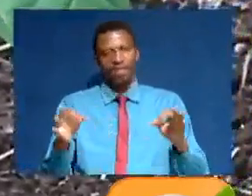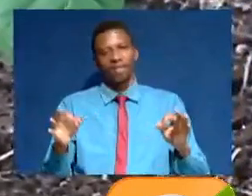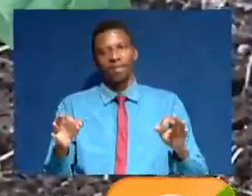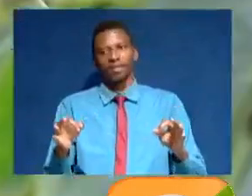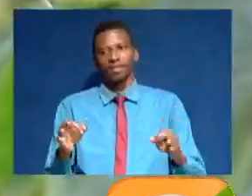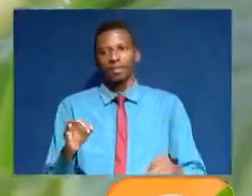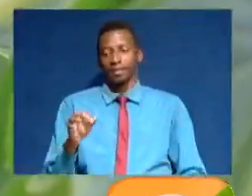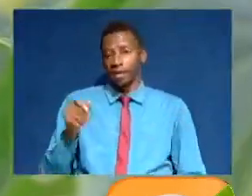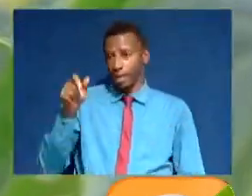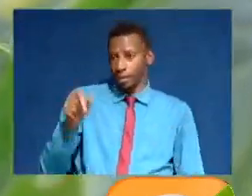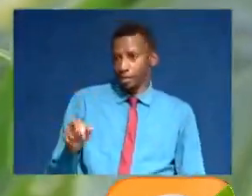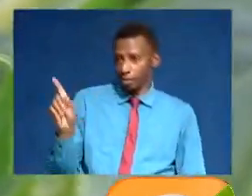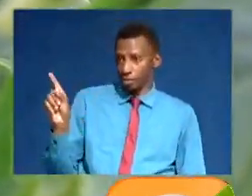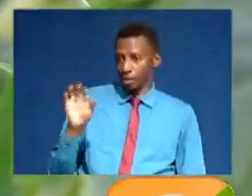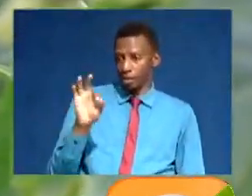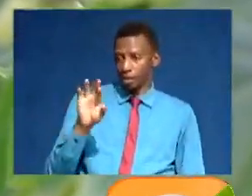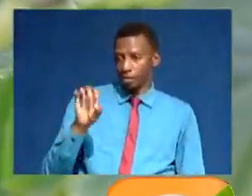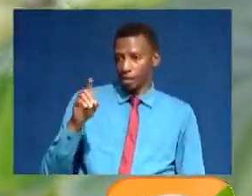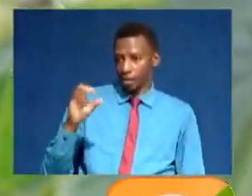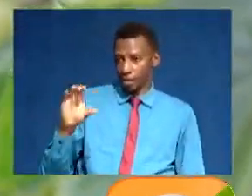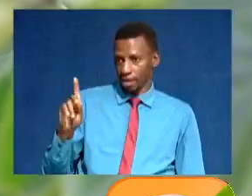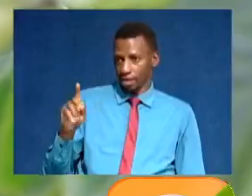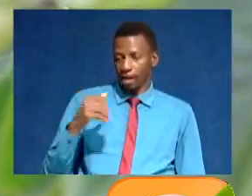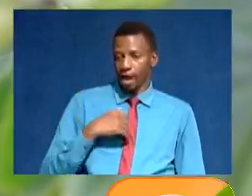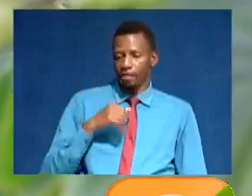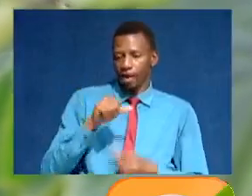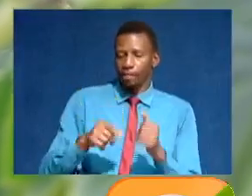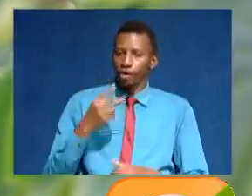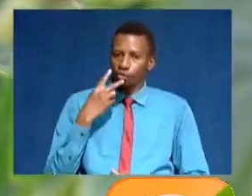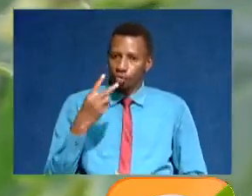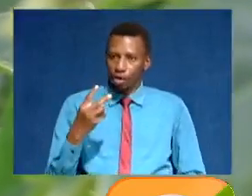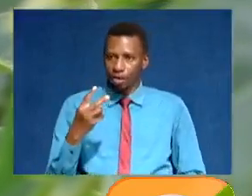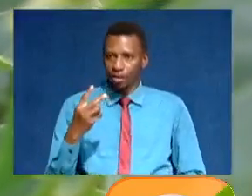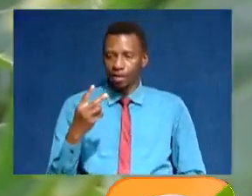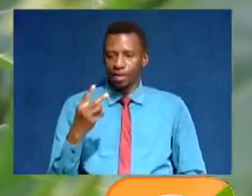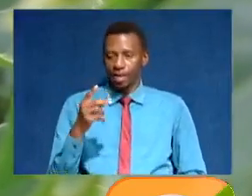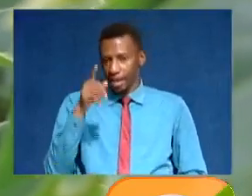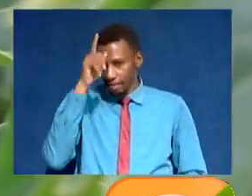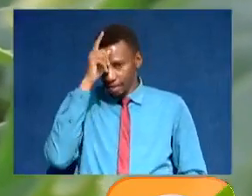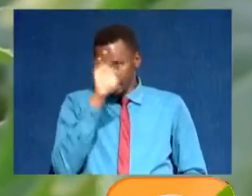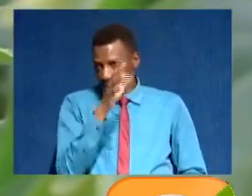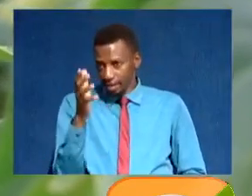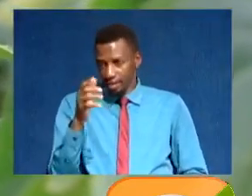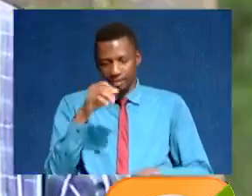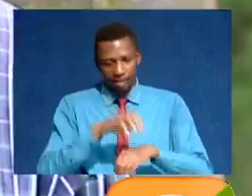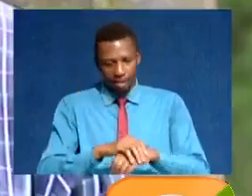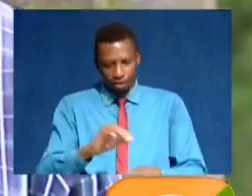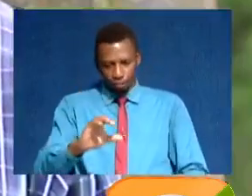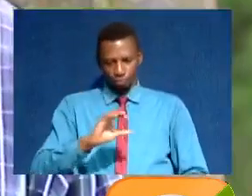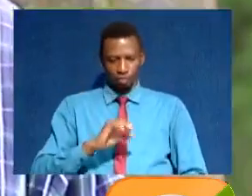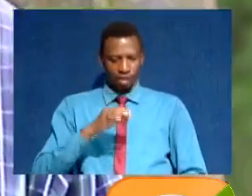Frederick, who has about 200 indigenous trees, has already received the first tranche of payment. You know, at first I was